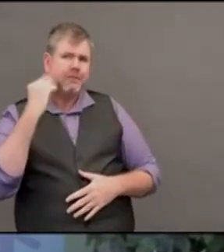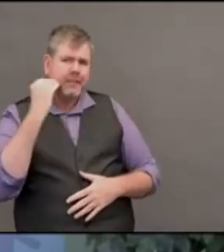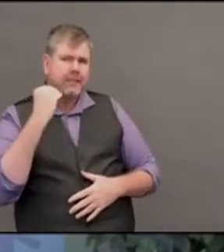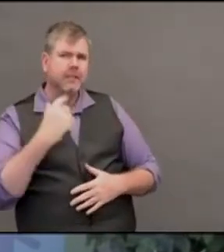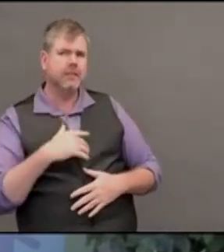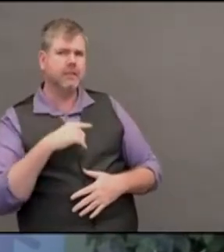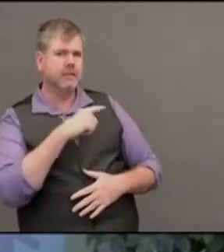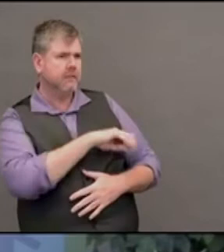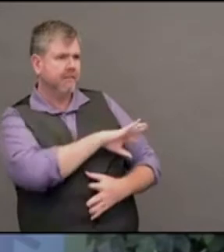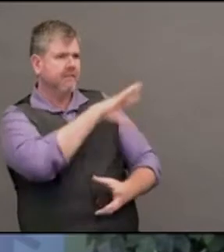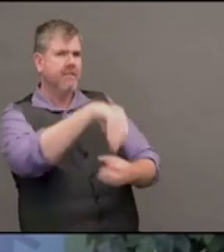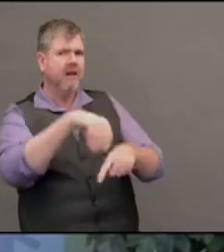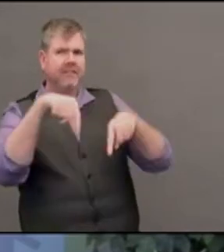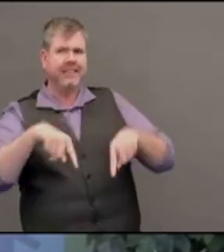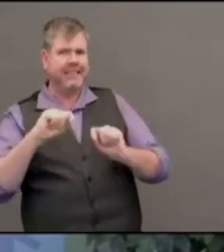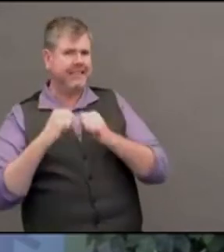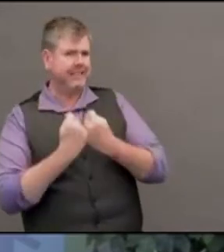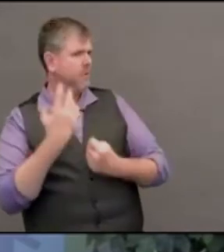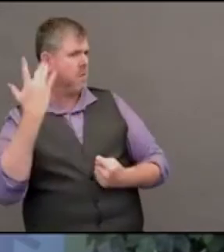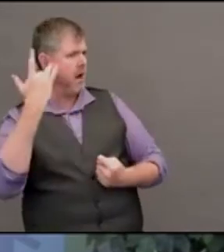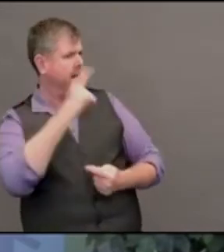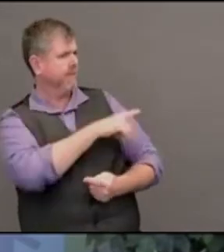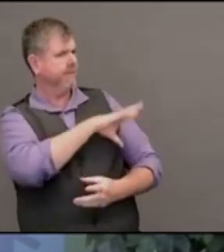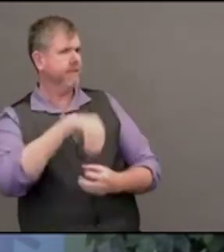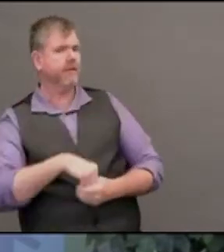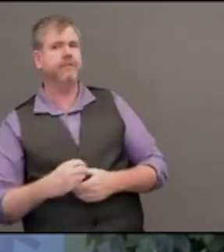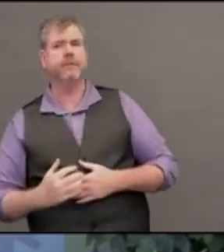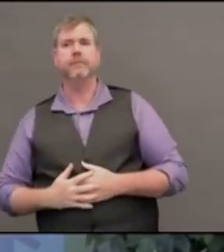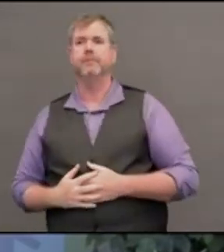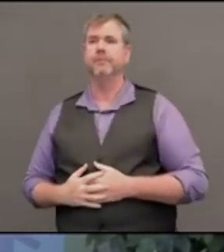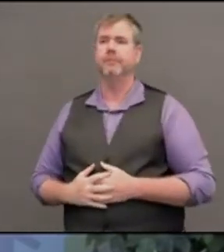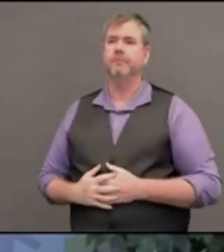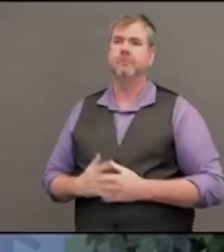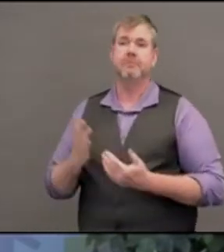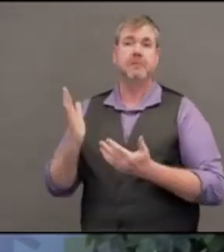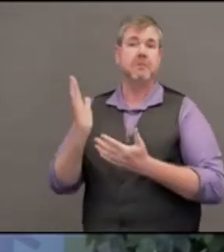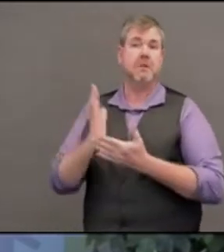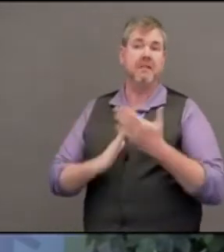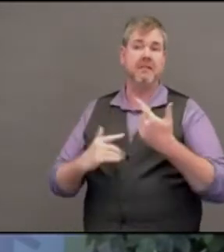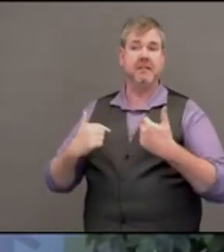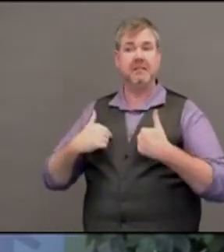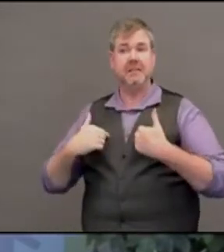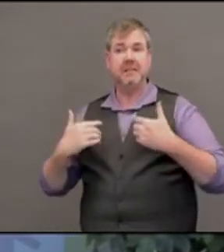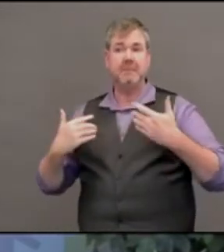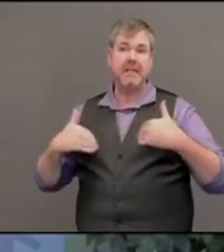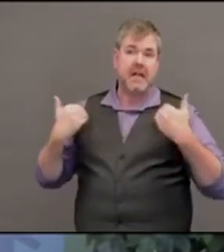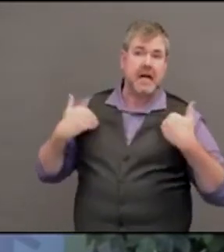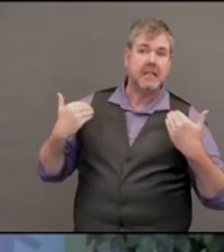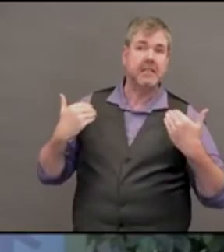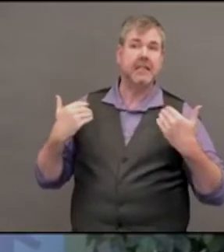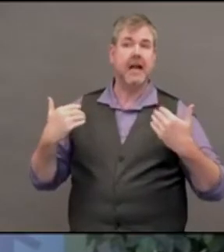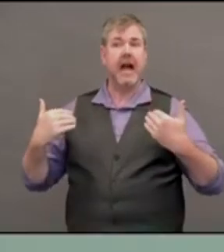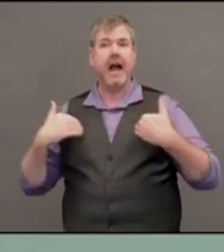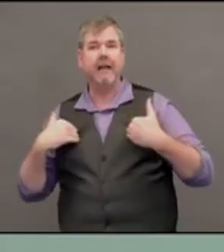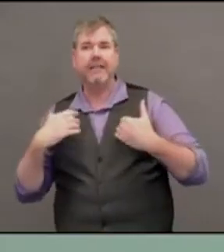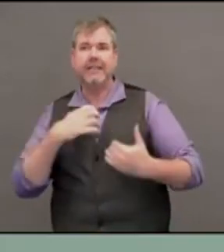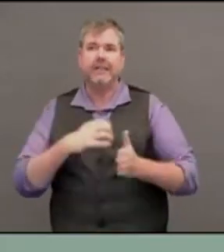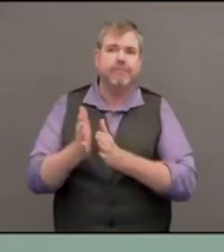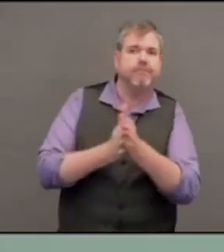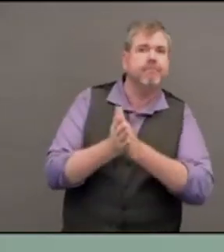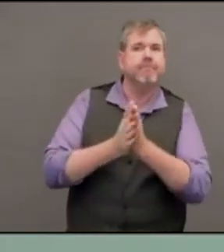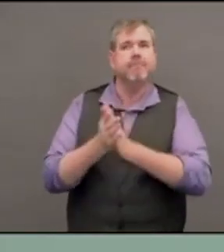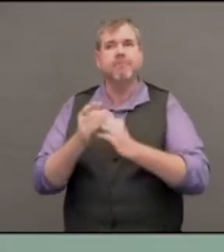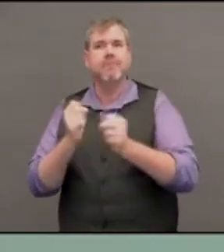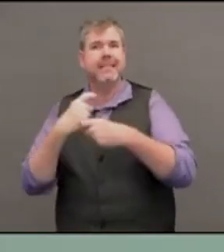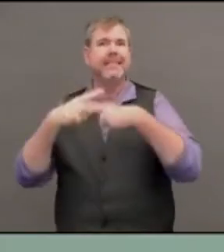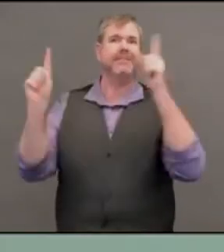young is having an ambition and desire to, make a difference in the world and do well. And I really wanted